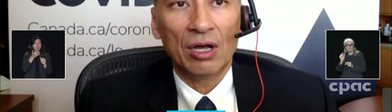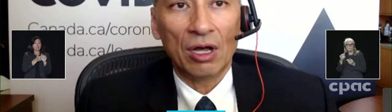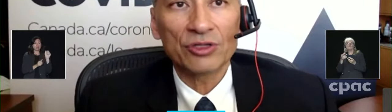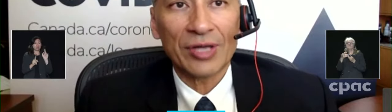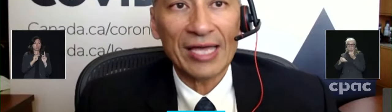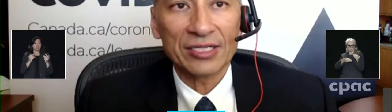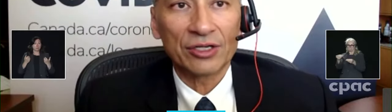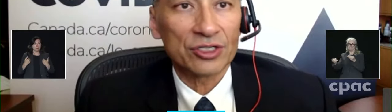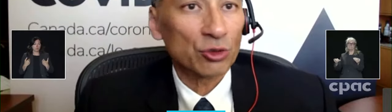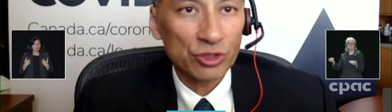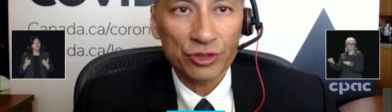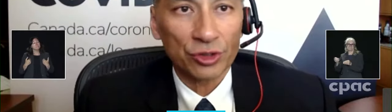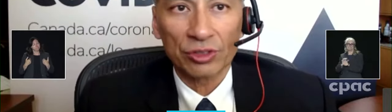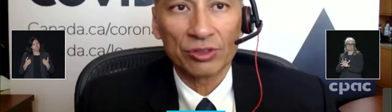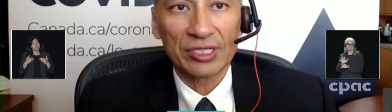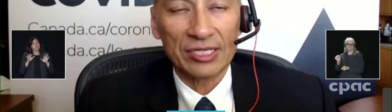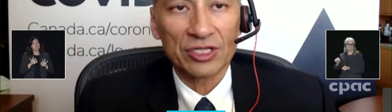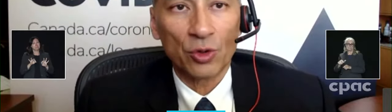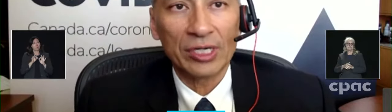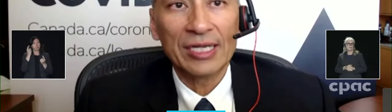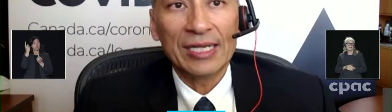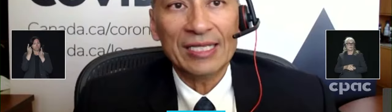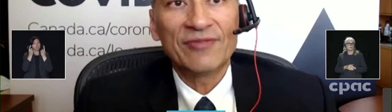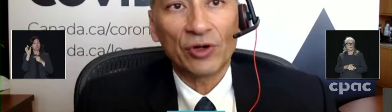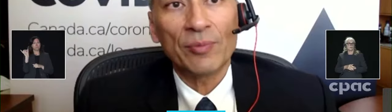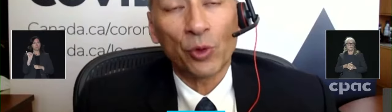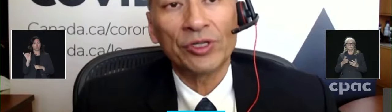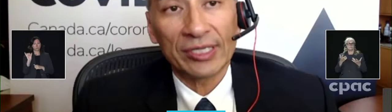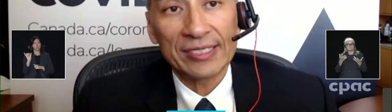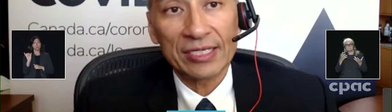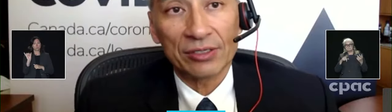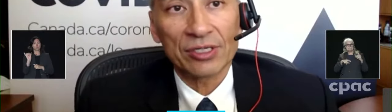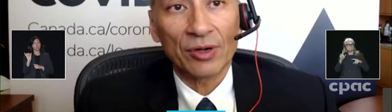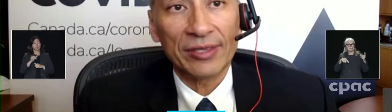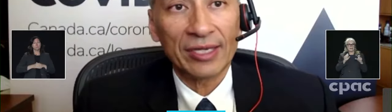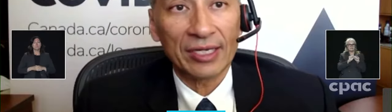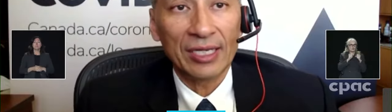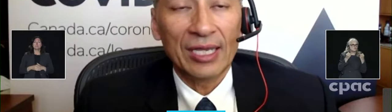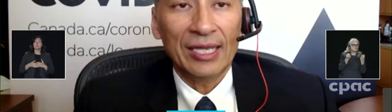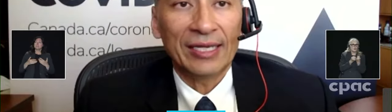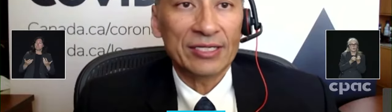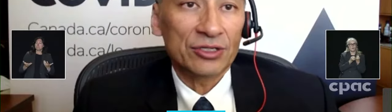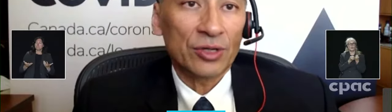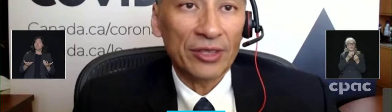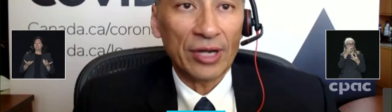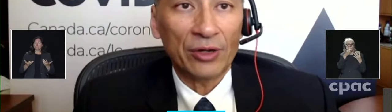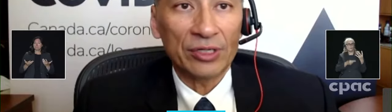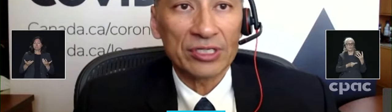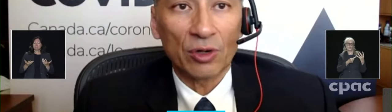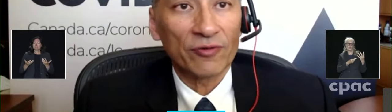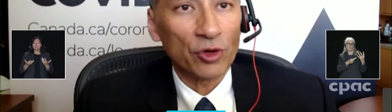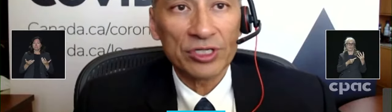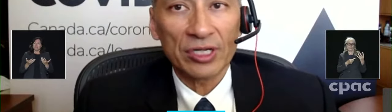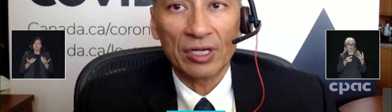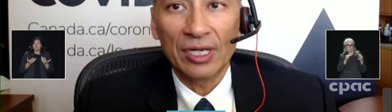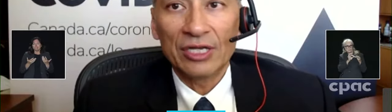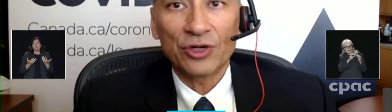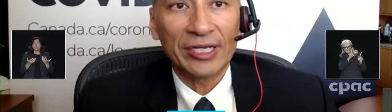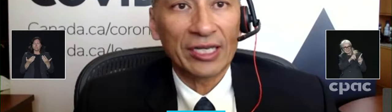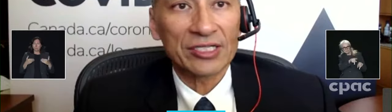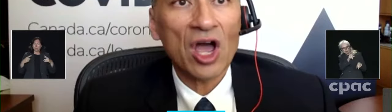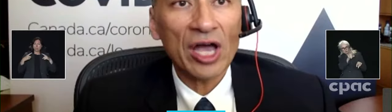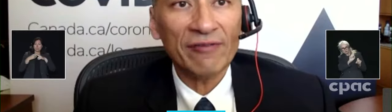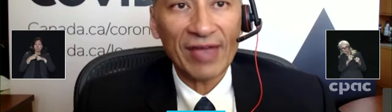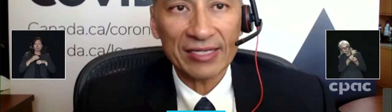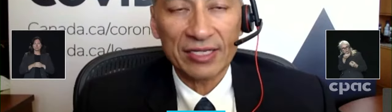individual also has in their social circles and so on is very important to consider. So I think it gets into other areas. So of course,